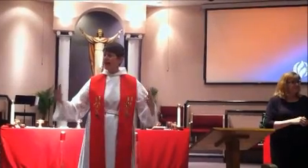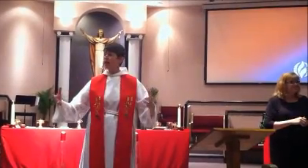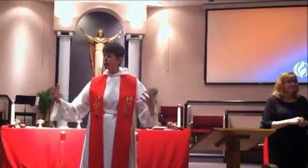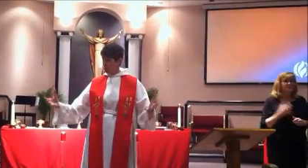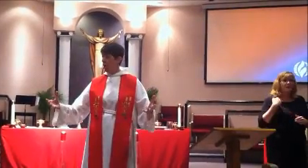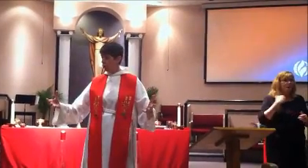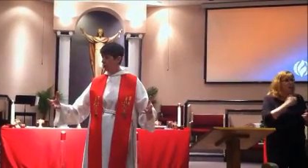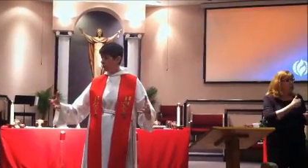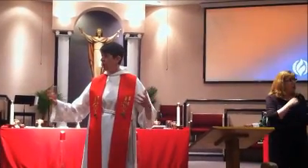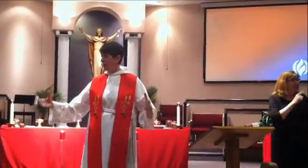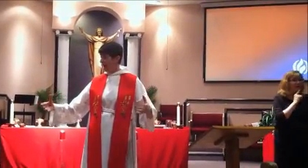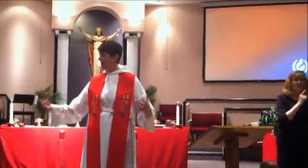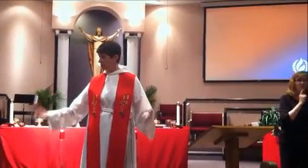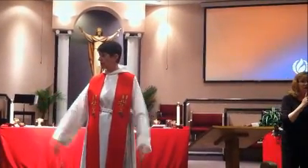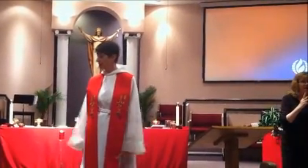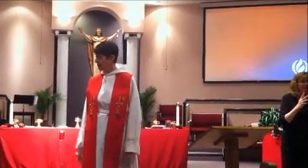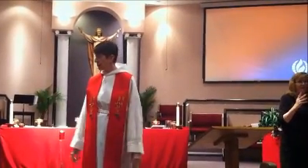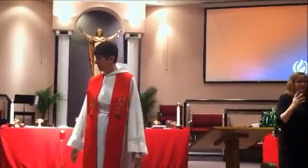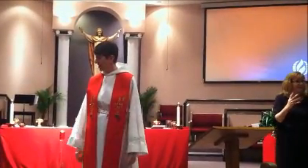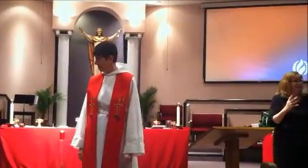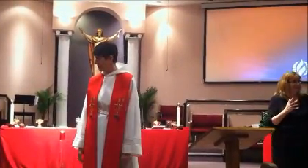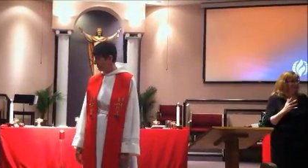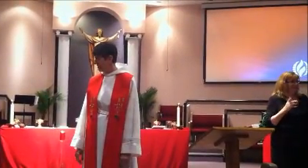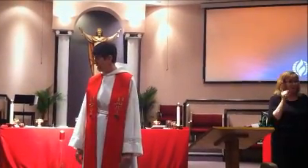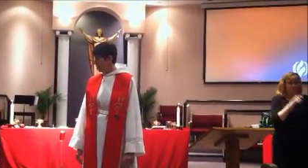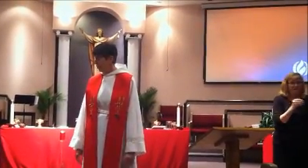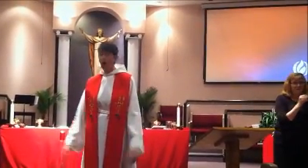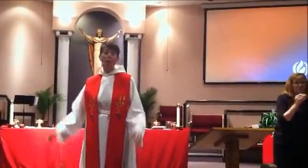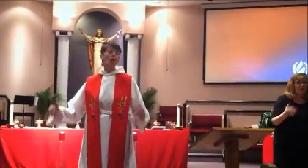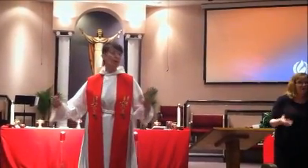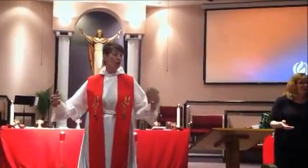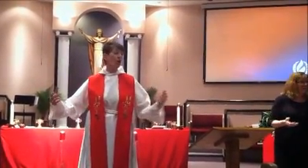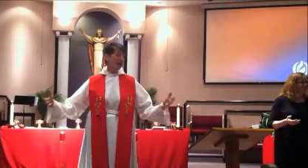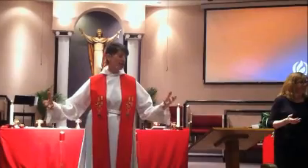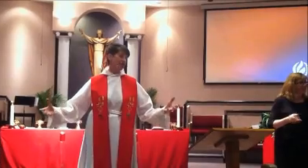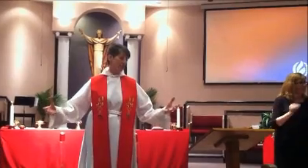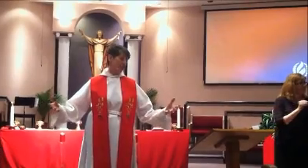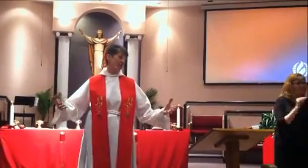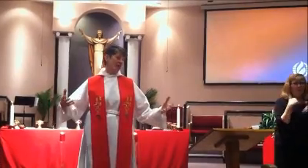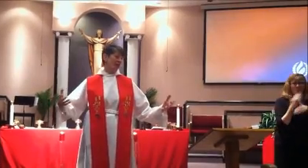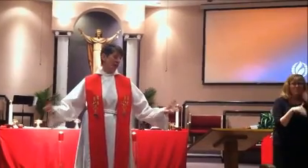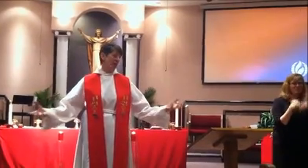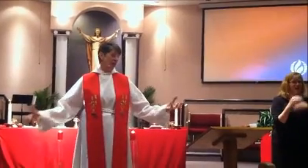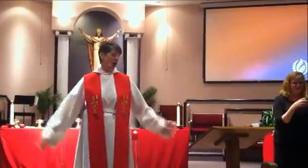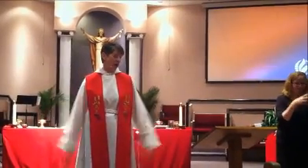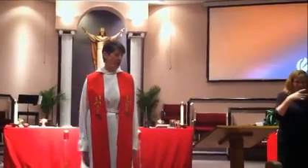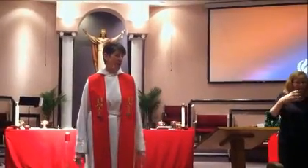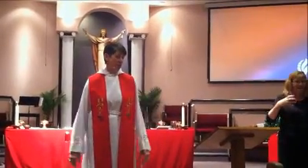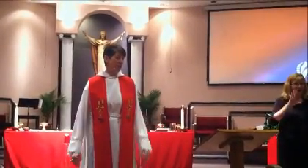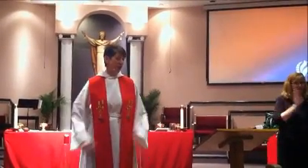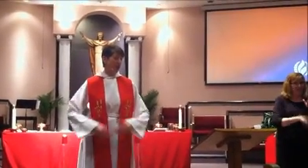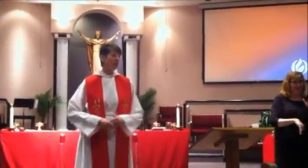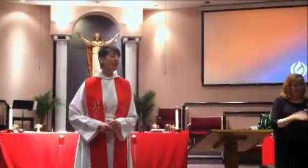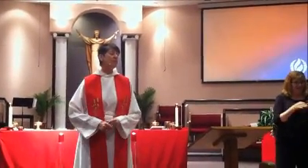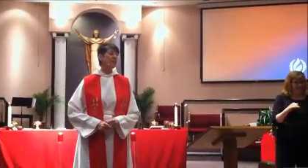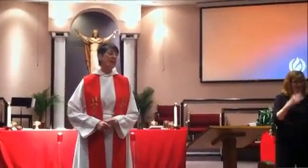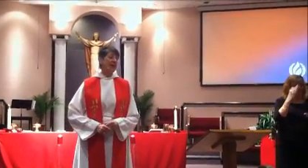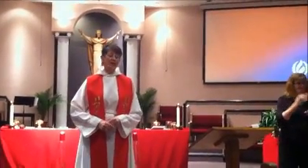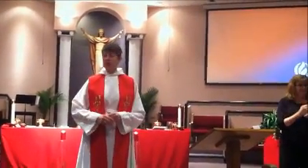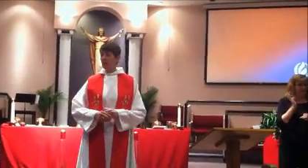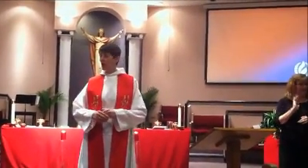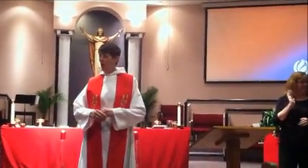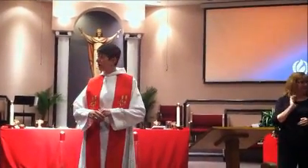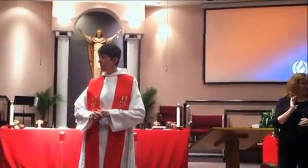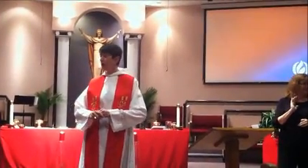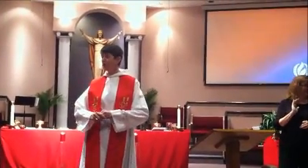Because we have outgrown what we have as our statement of faith. We are more progressive than our statement of faith.